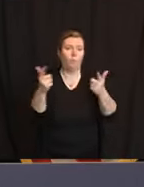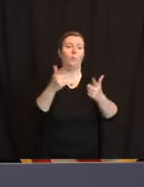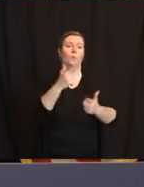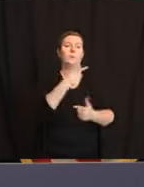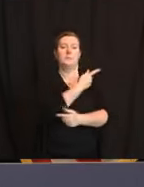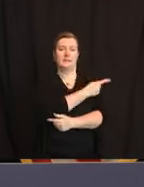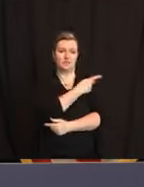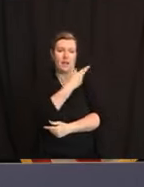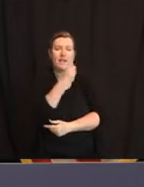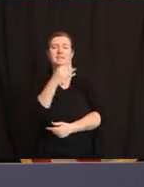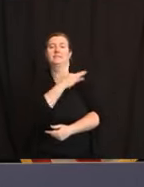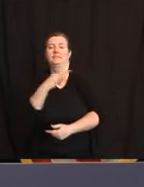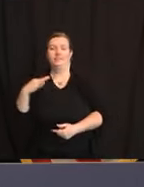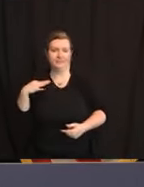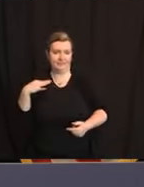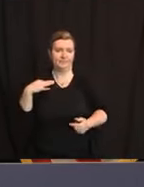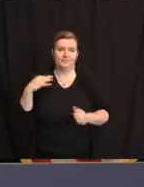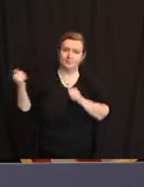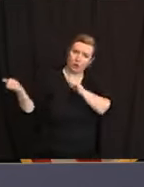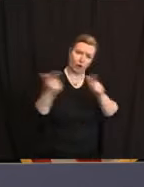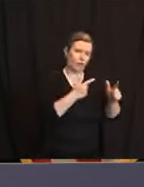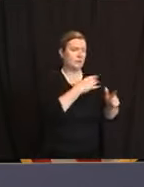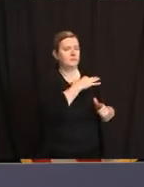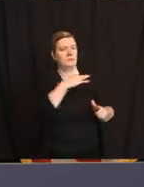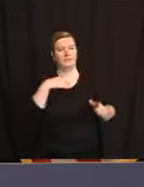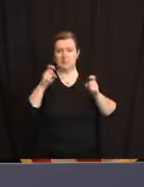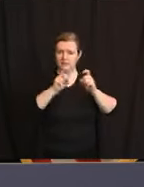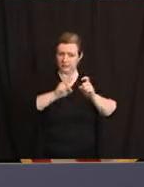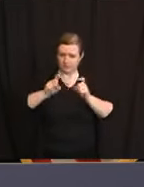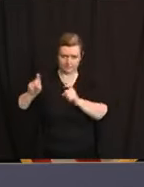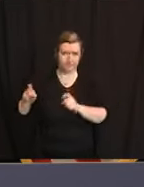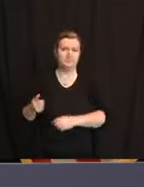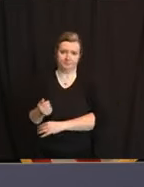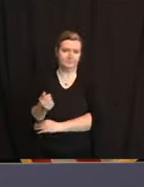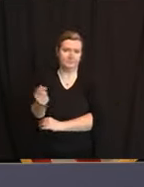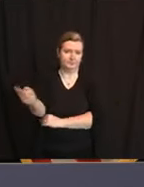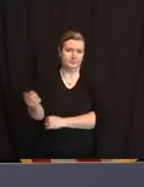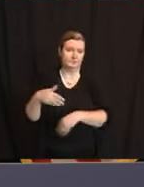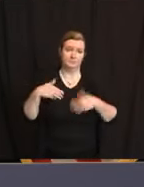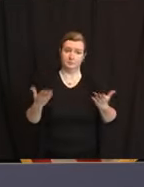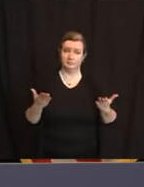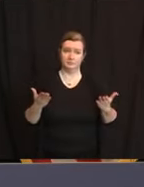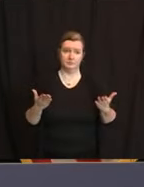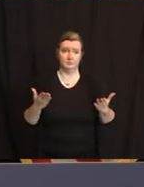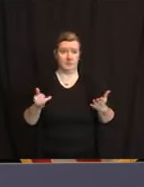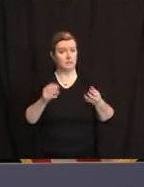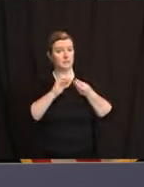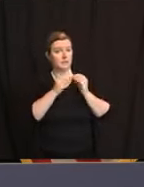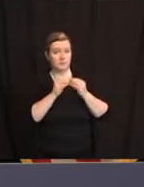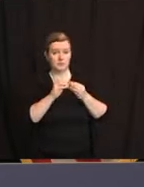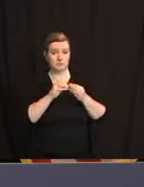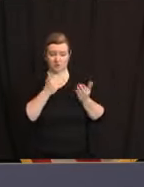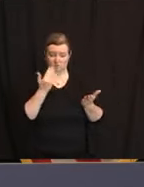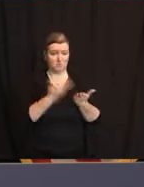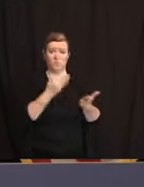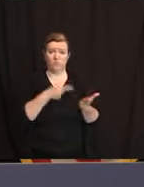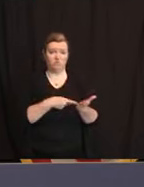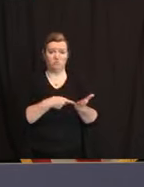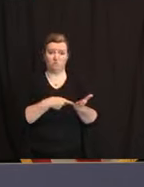patients and staff, all staff. I don't, the numbers don't lie. It is an